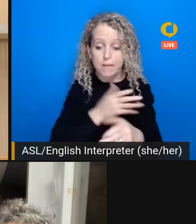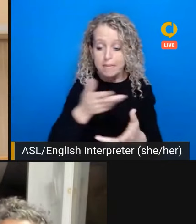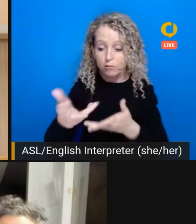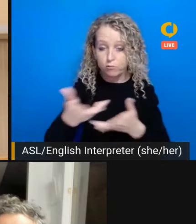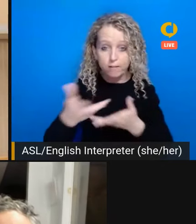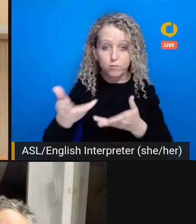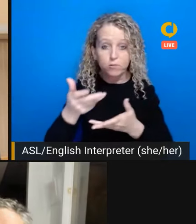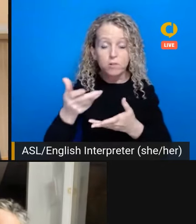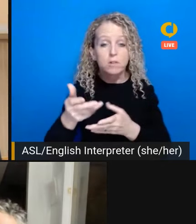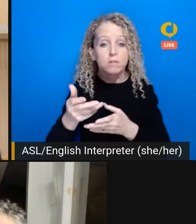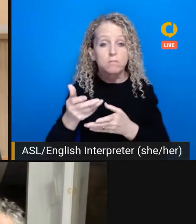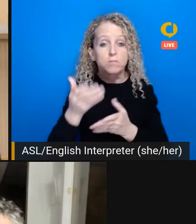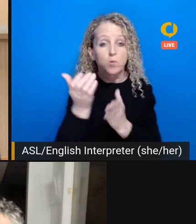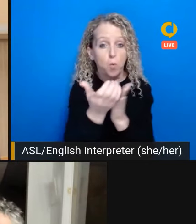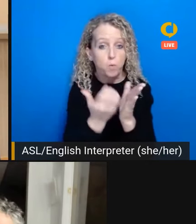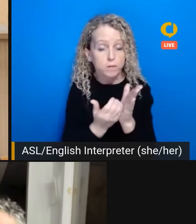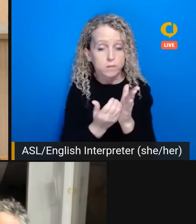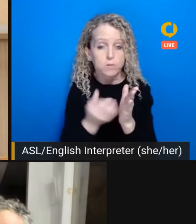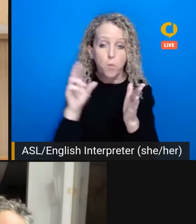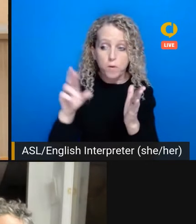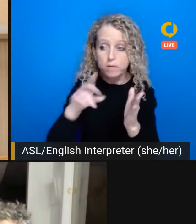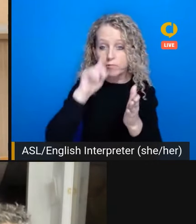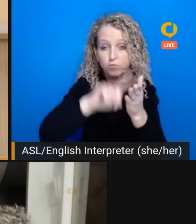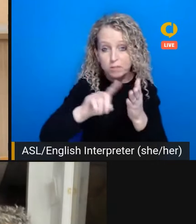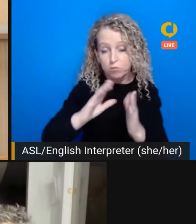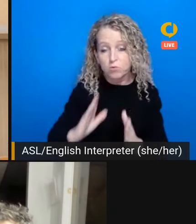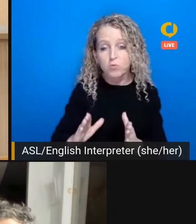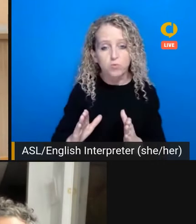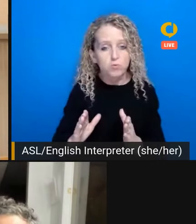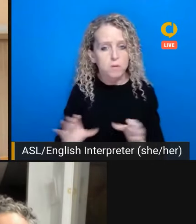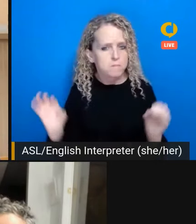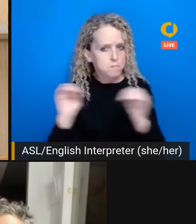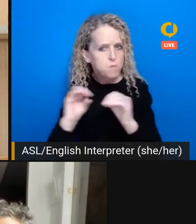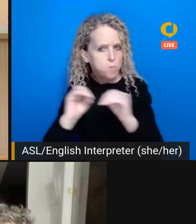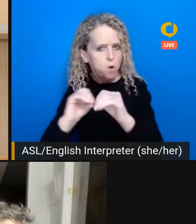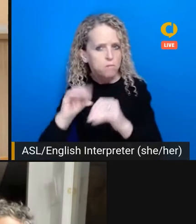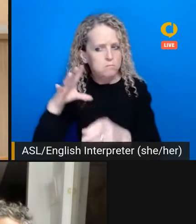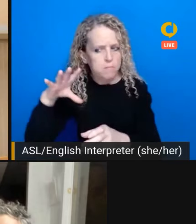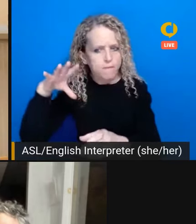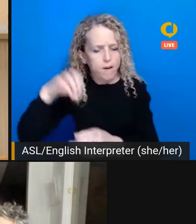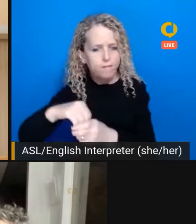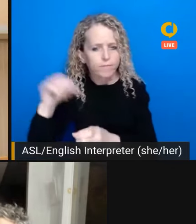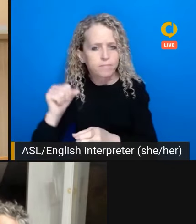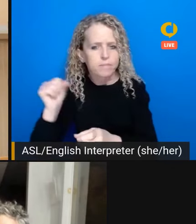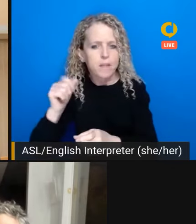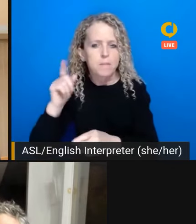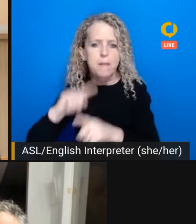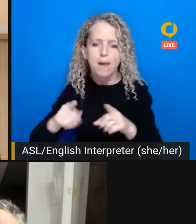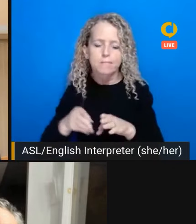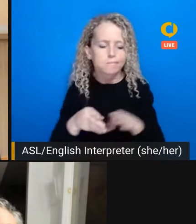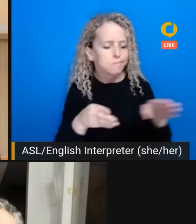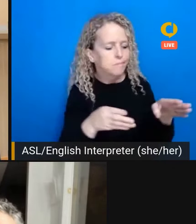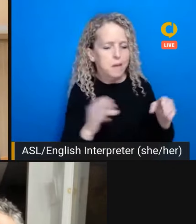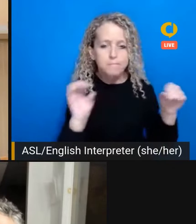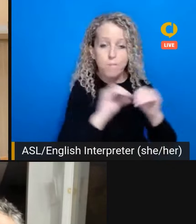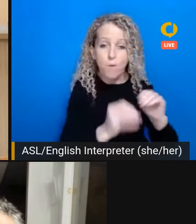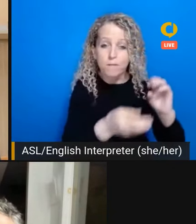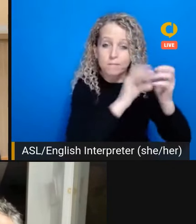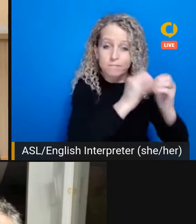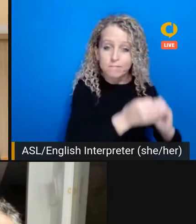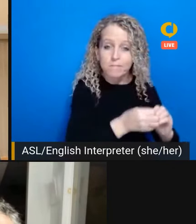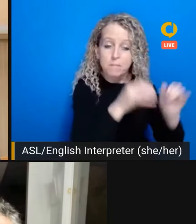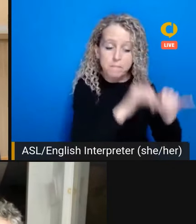and research, less so in some of the more core computer science, algorithm focused machine